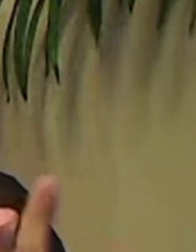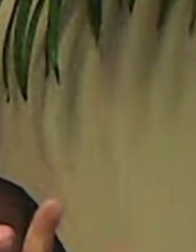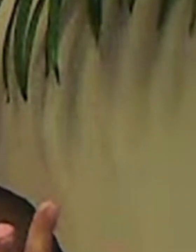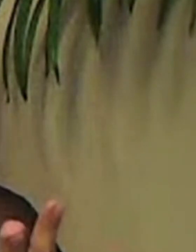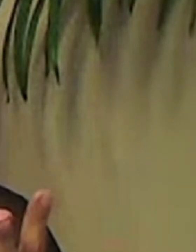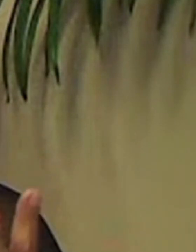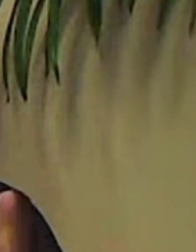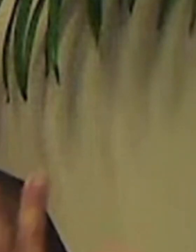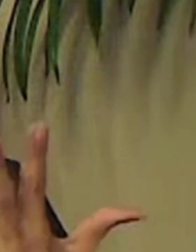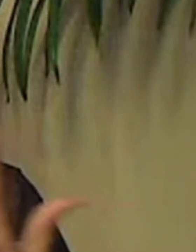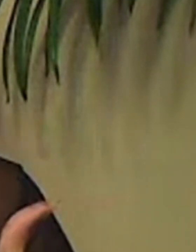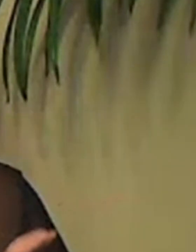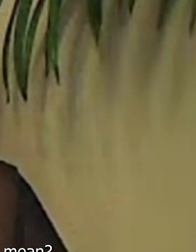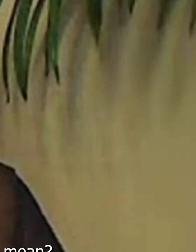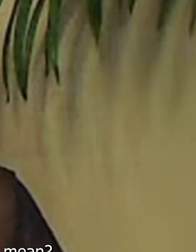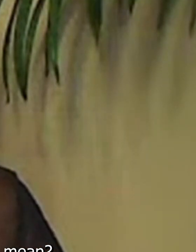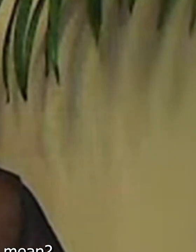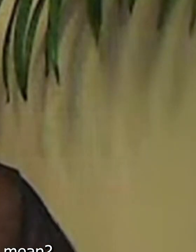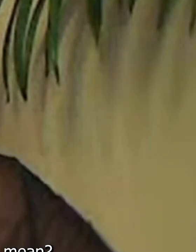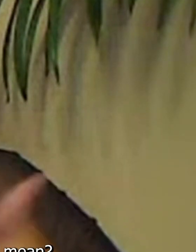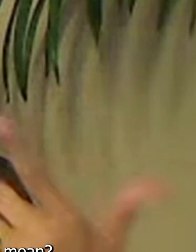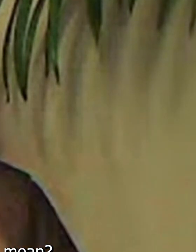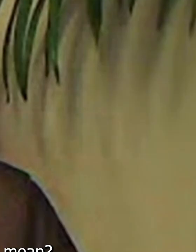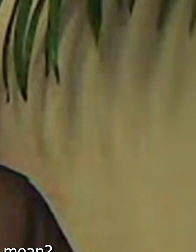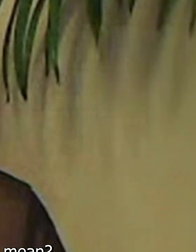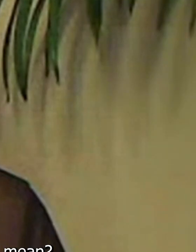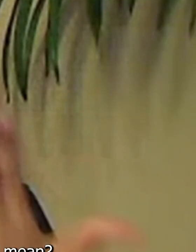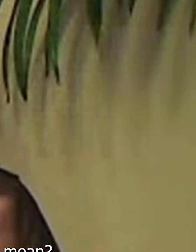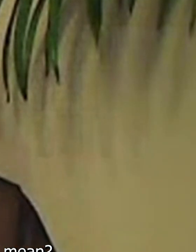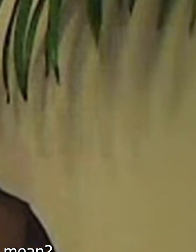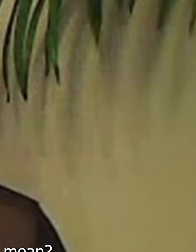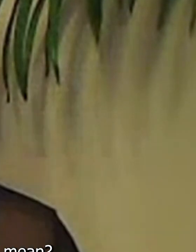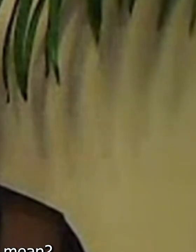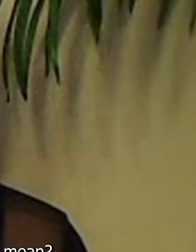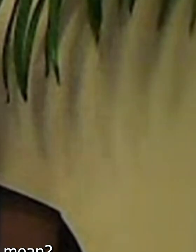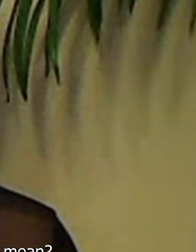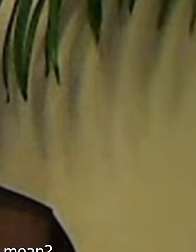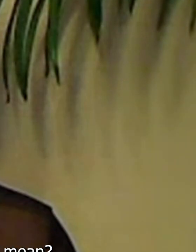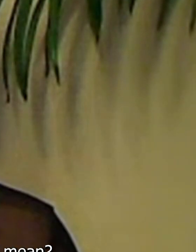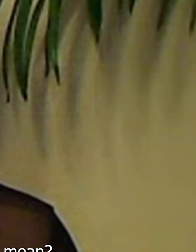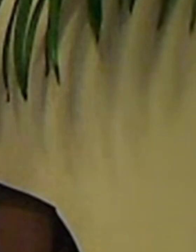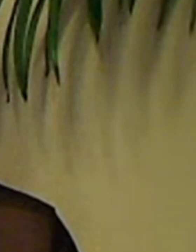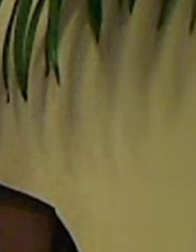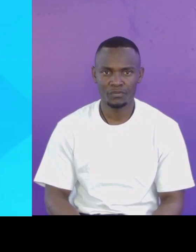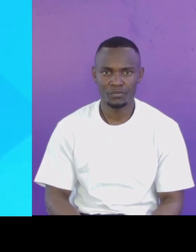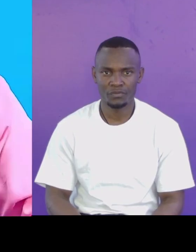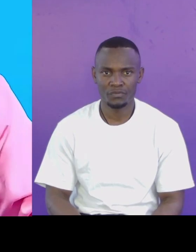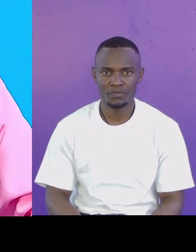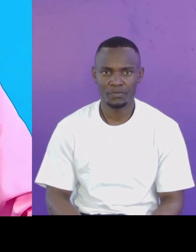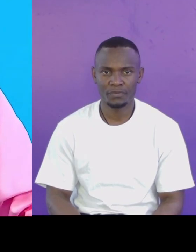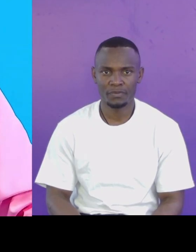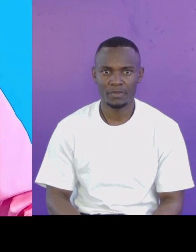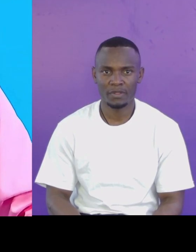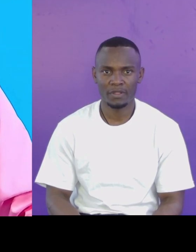go through the fire. So I had to experience life. You know what I mean?